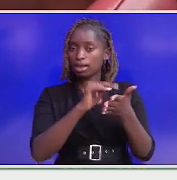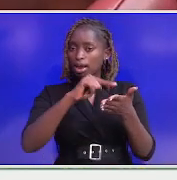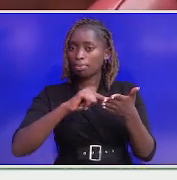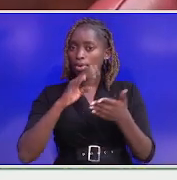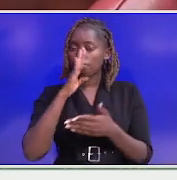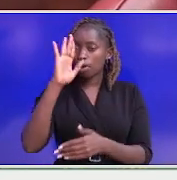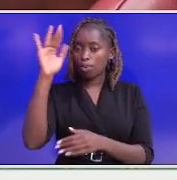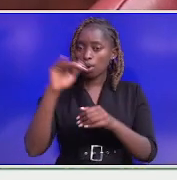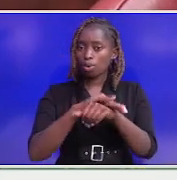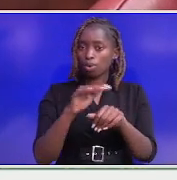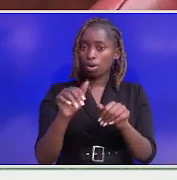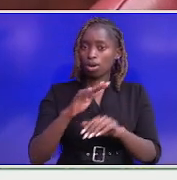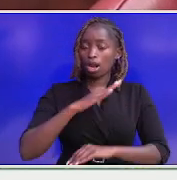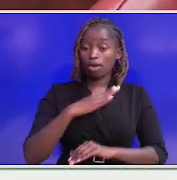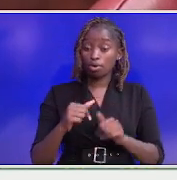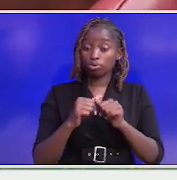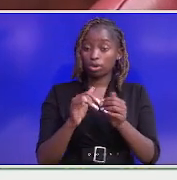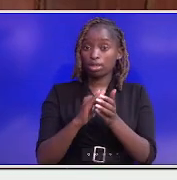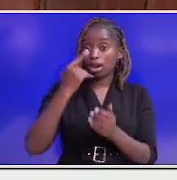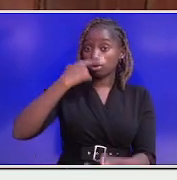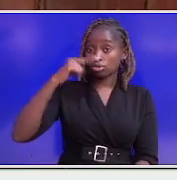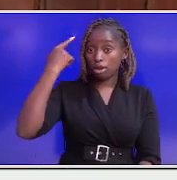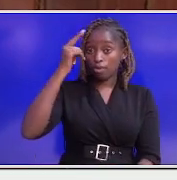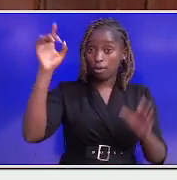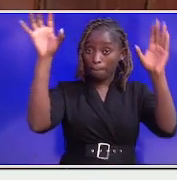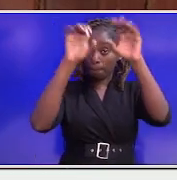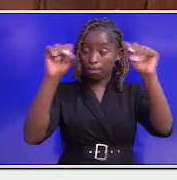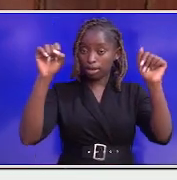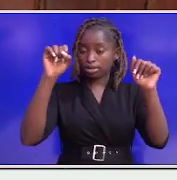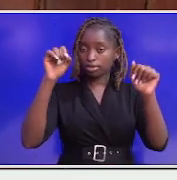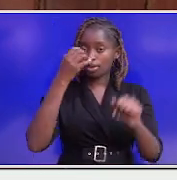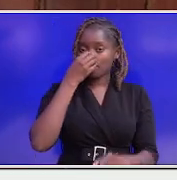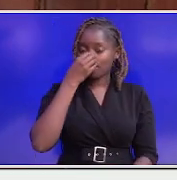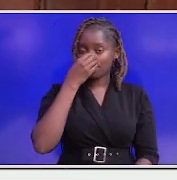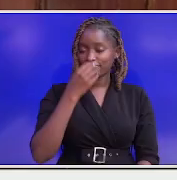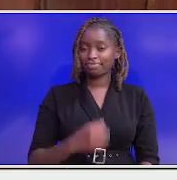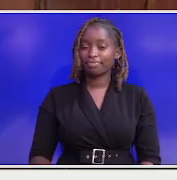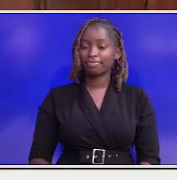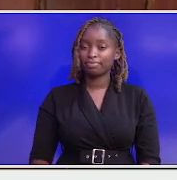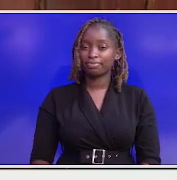one, going by the announcement of President William Ruto. George Maringa, TV 47, Nairobi.